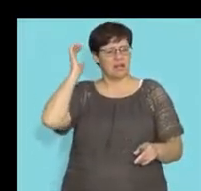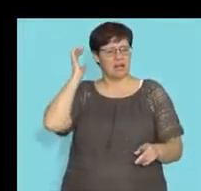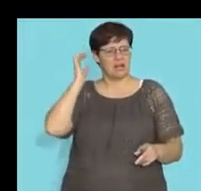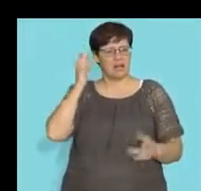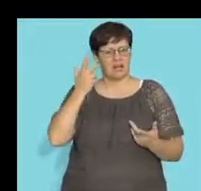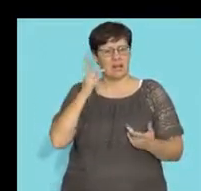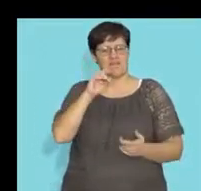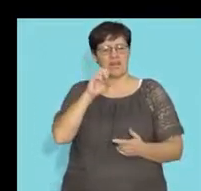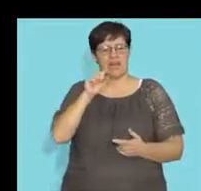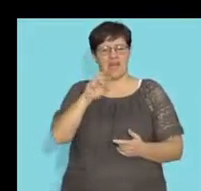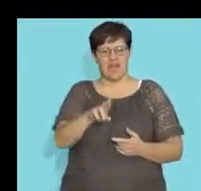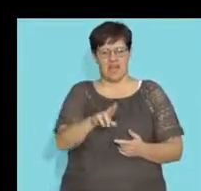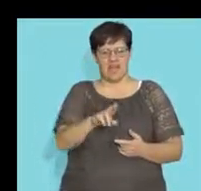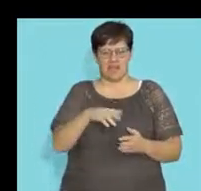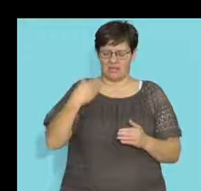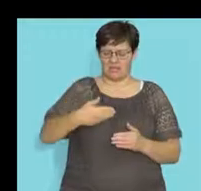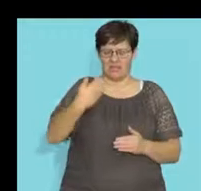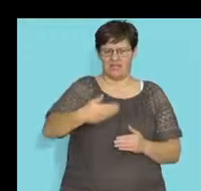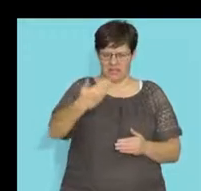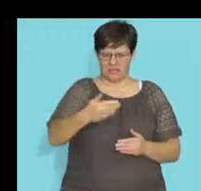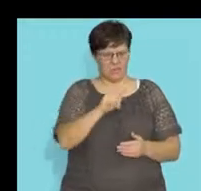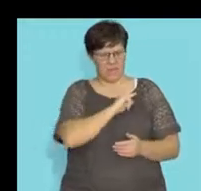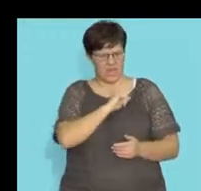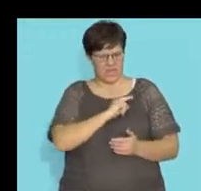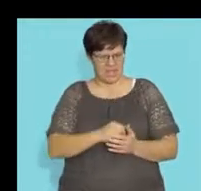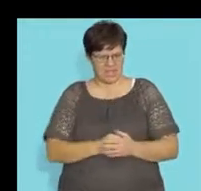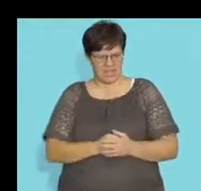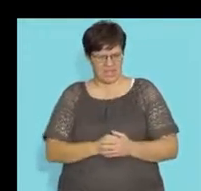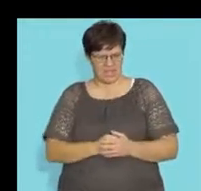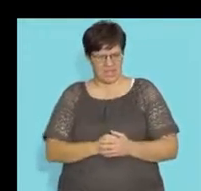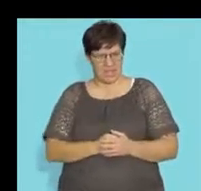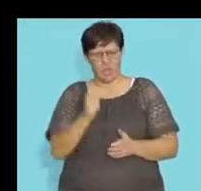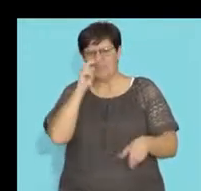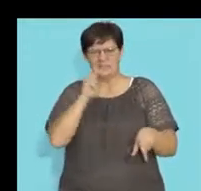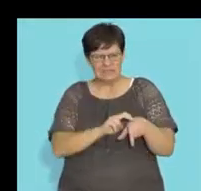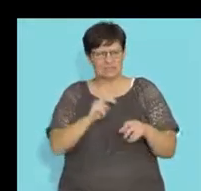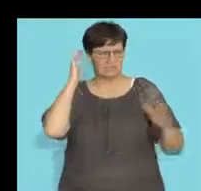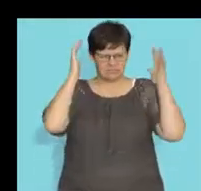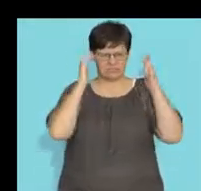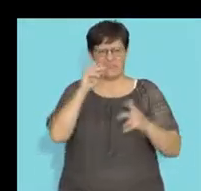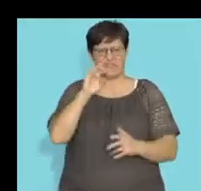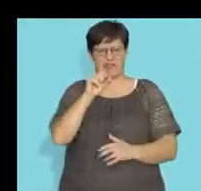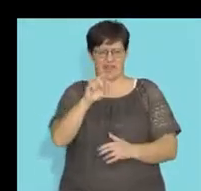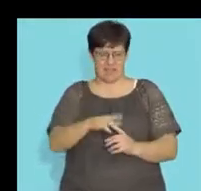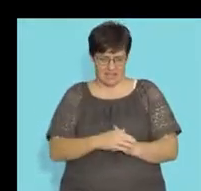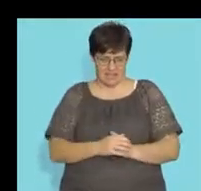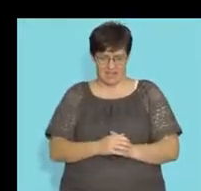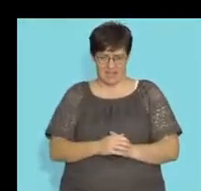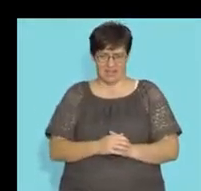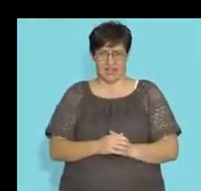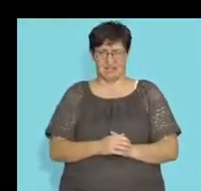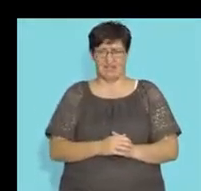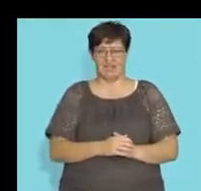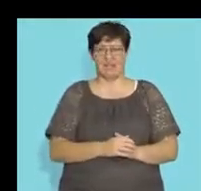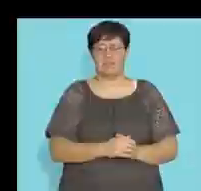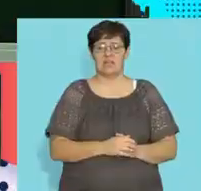their hair with a dilute solution of vinegar from time to time? Why do we have that need? Think a little